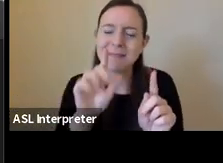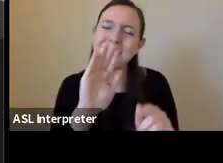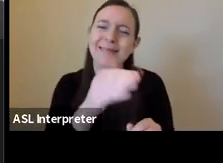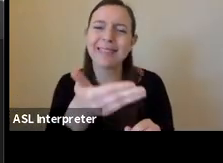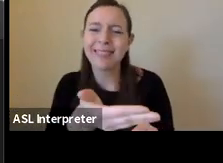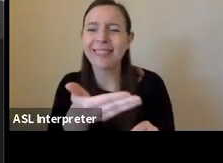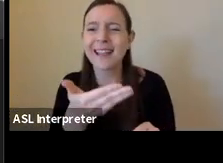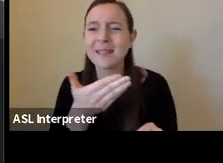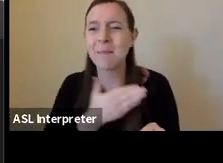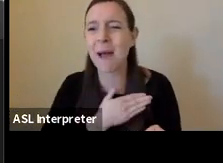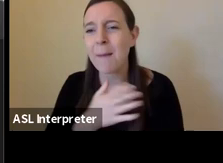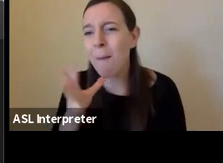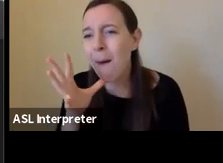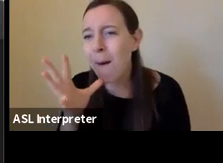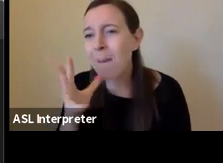Kimi.